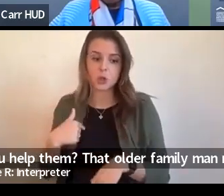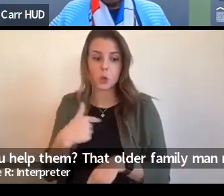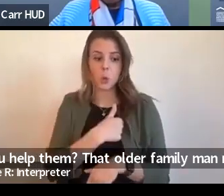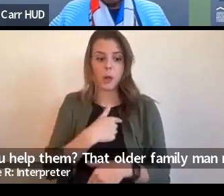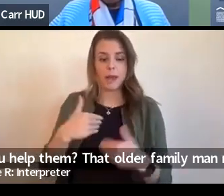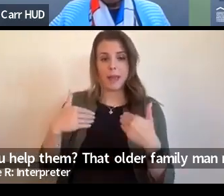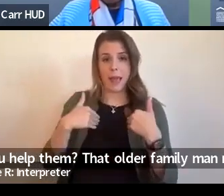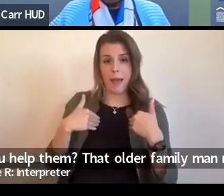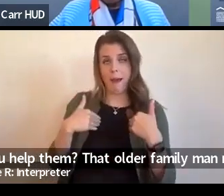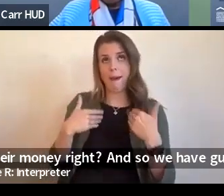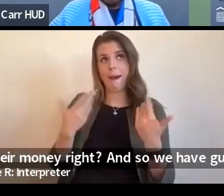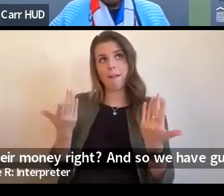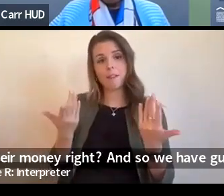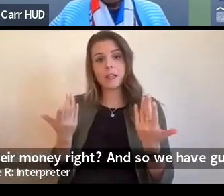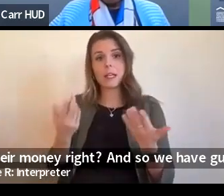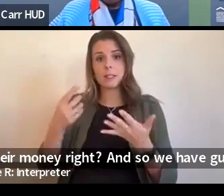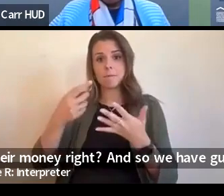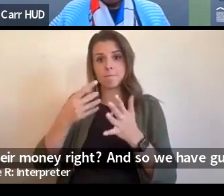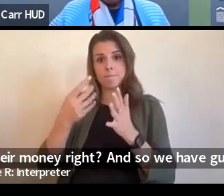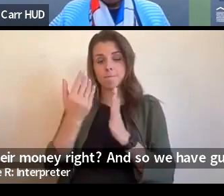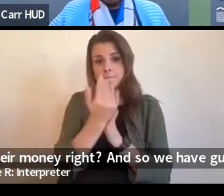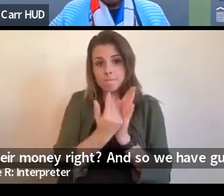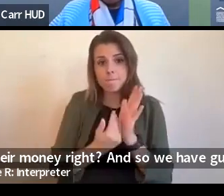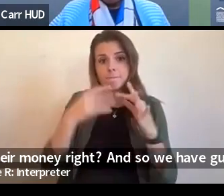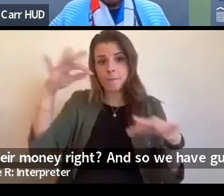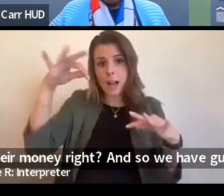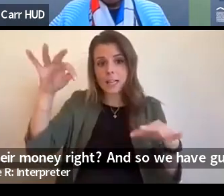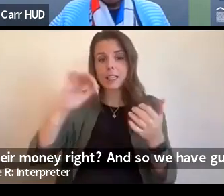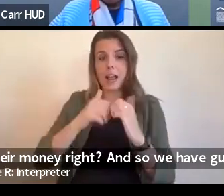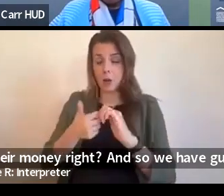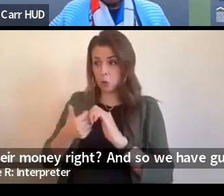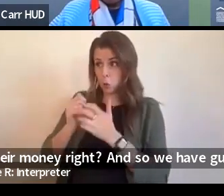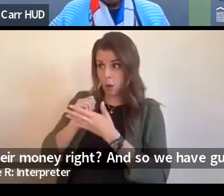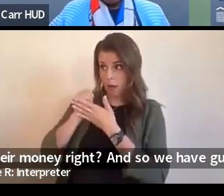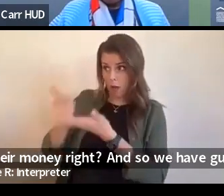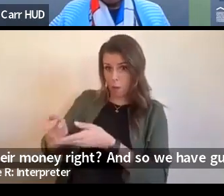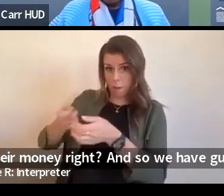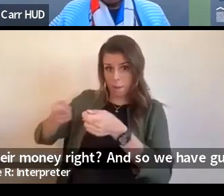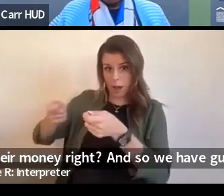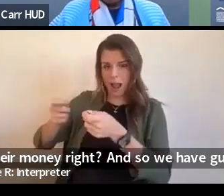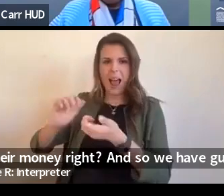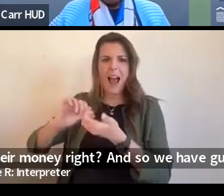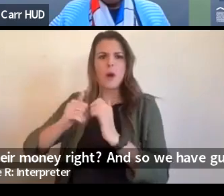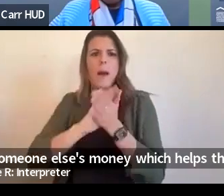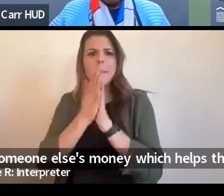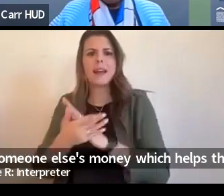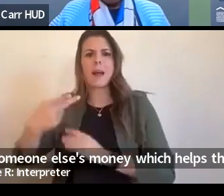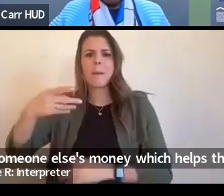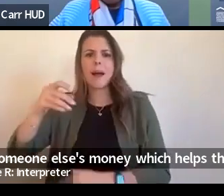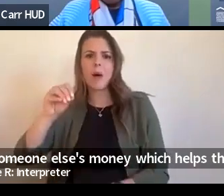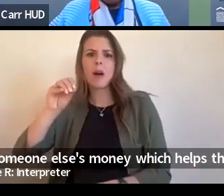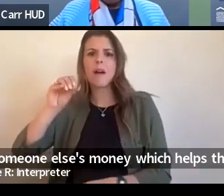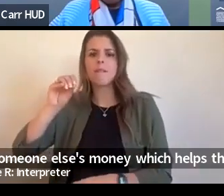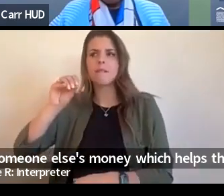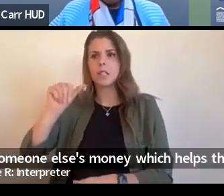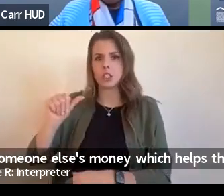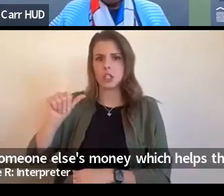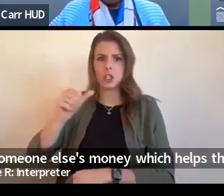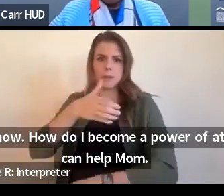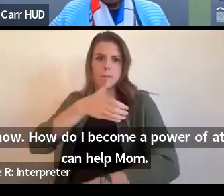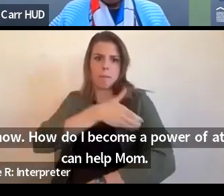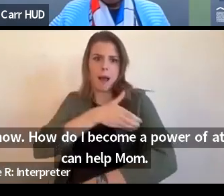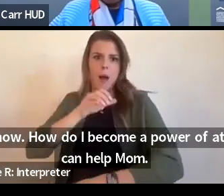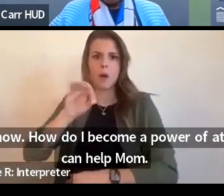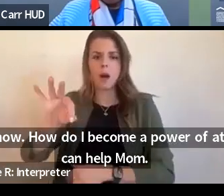on managing someone else's money, which helps them walk through, you know, how do I become a power of attorney so I can help mom with her home?